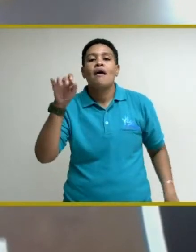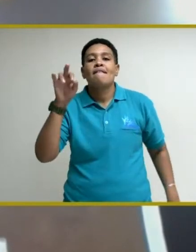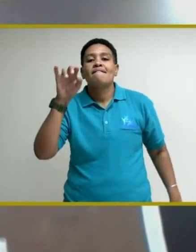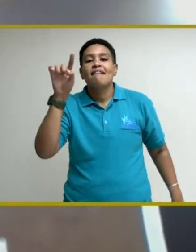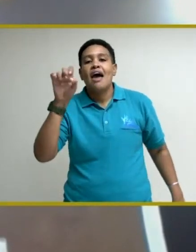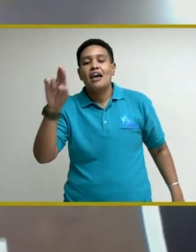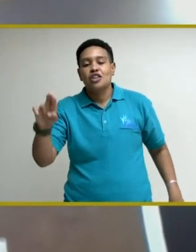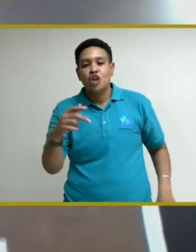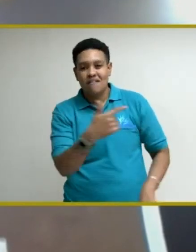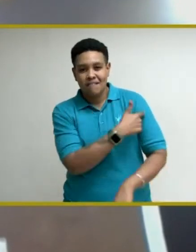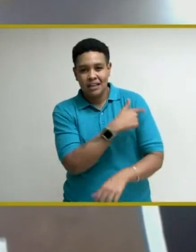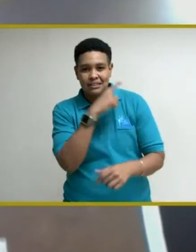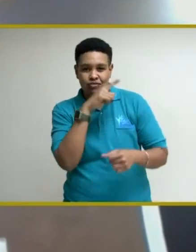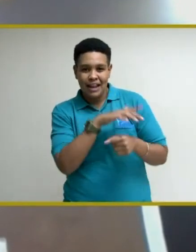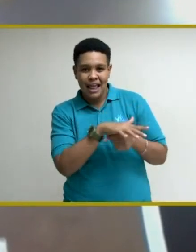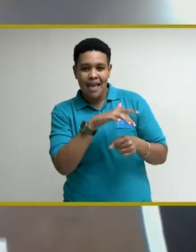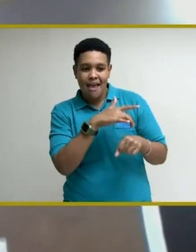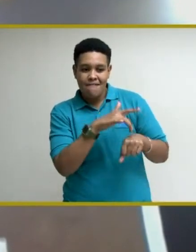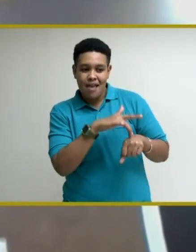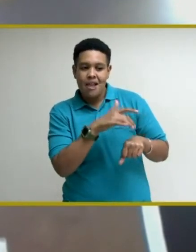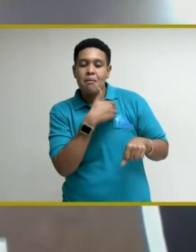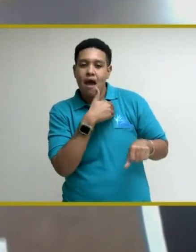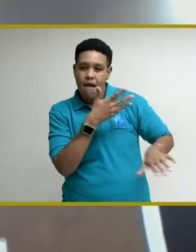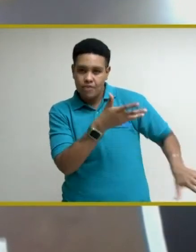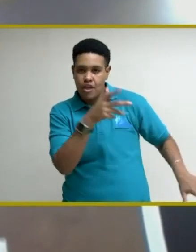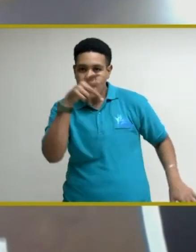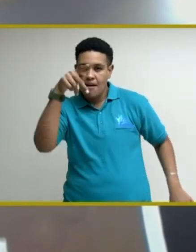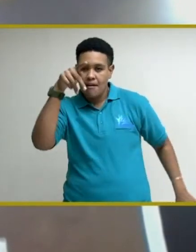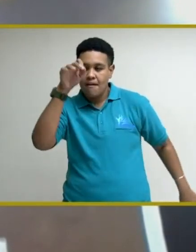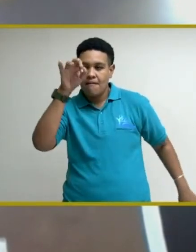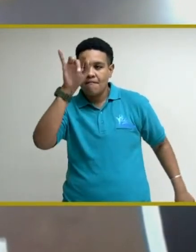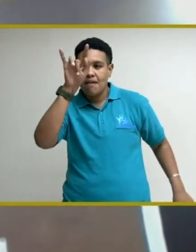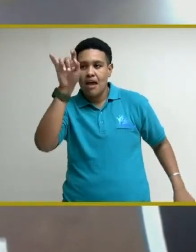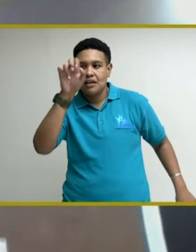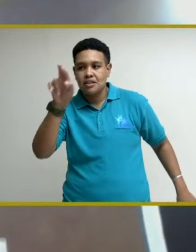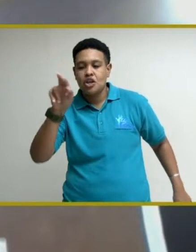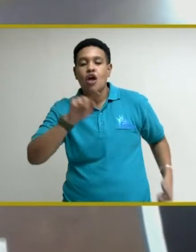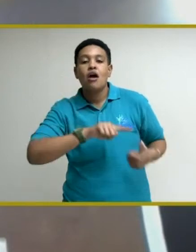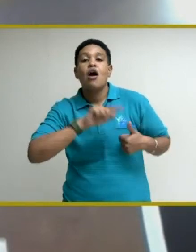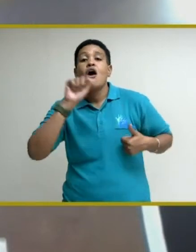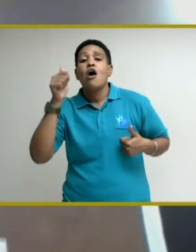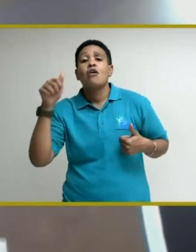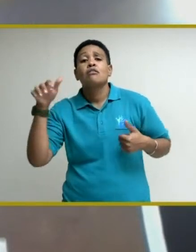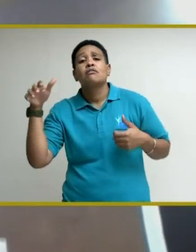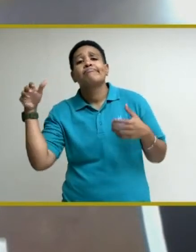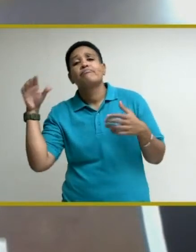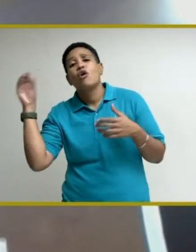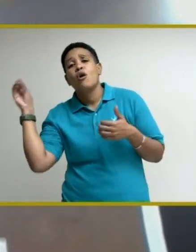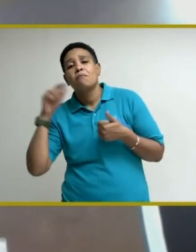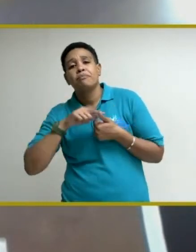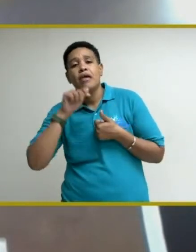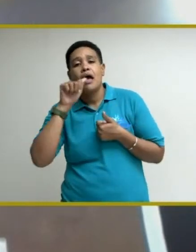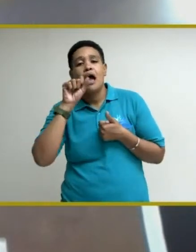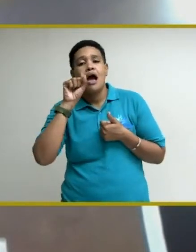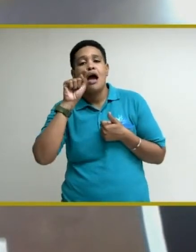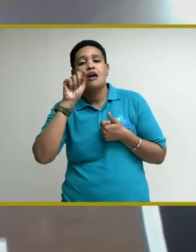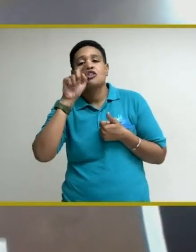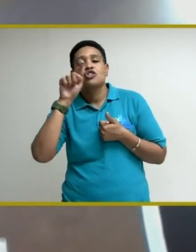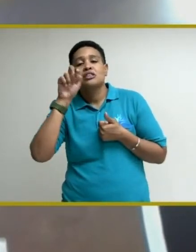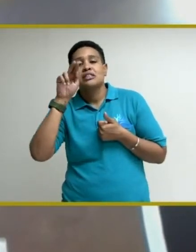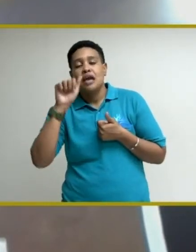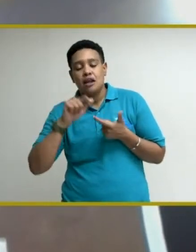available. The other entities, AstraZeneca, Moderna,